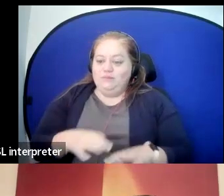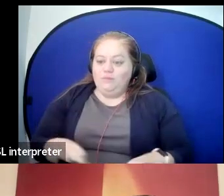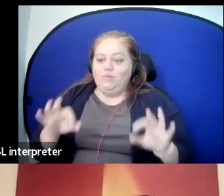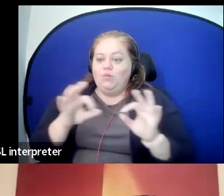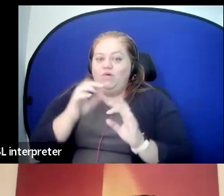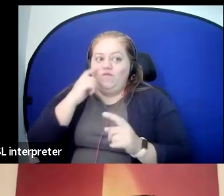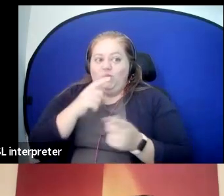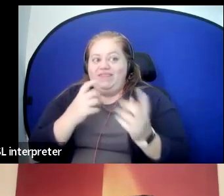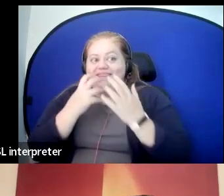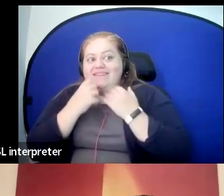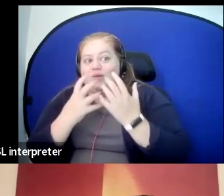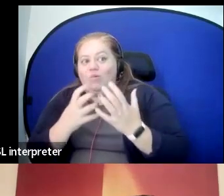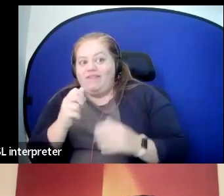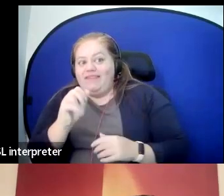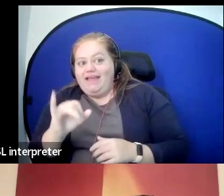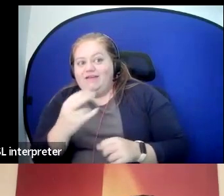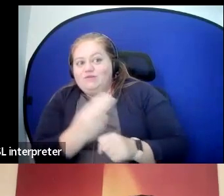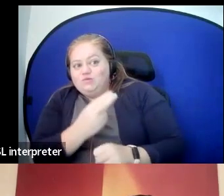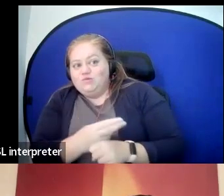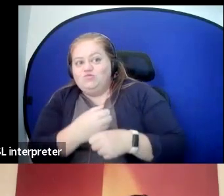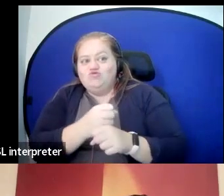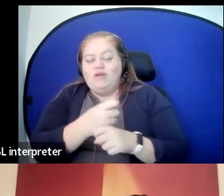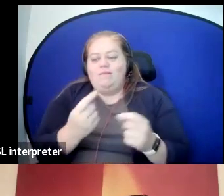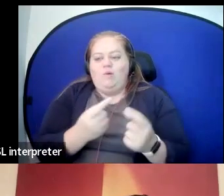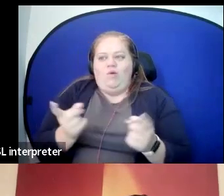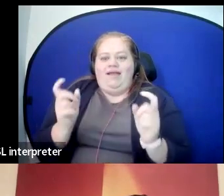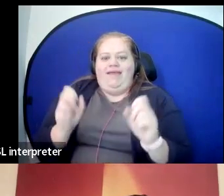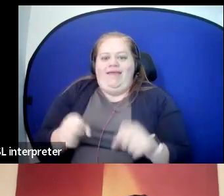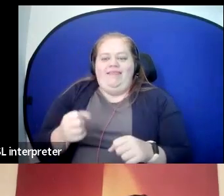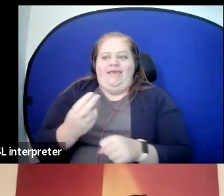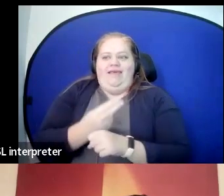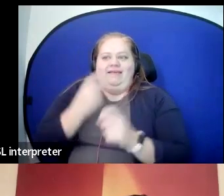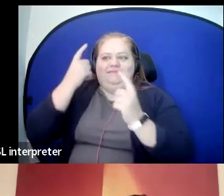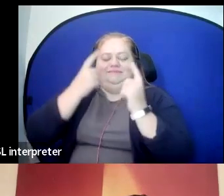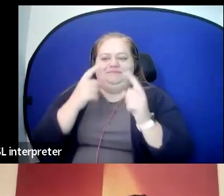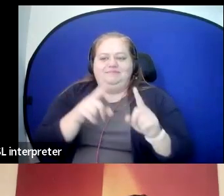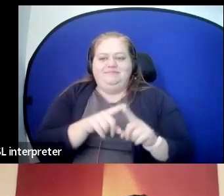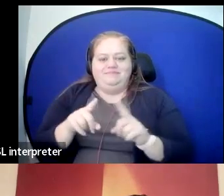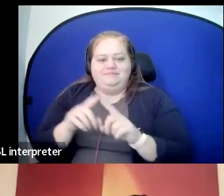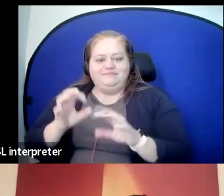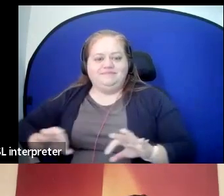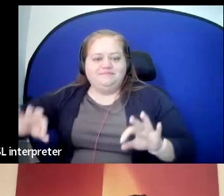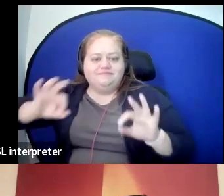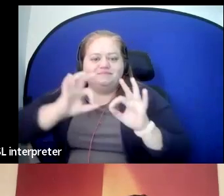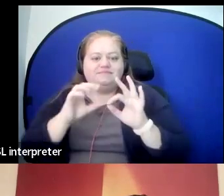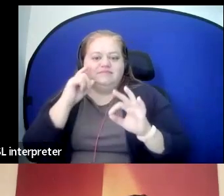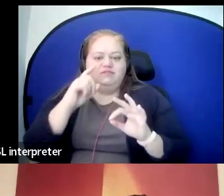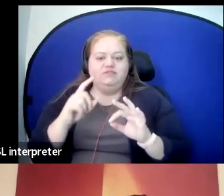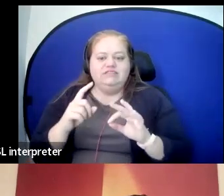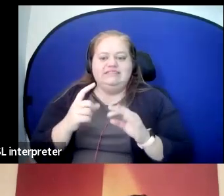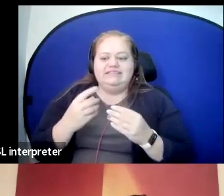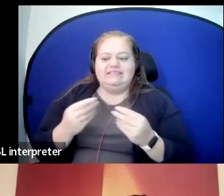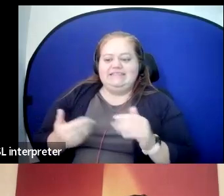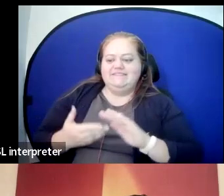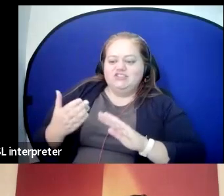what your AI tool creates, but also like sort of what can you even kind of consider as like important in terms of like efficiency or